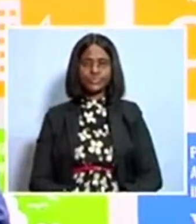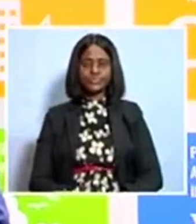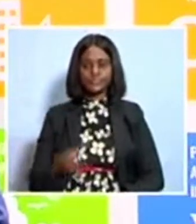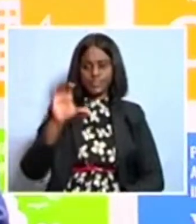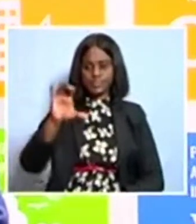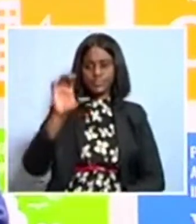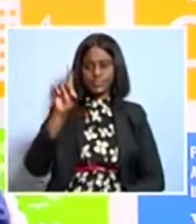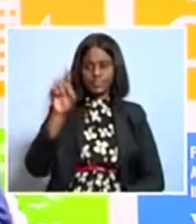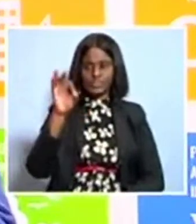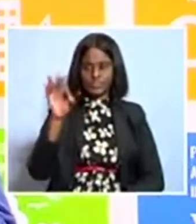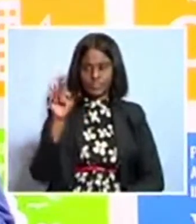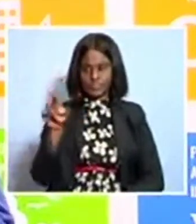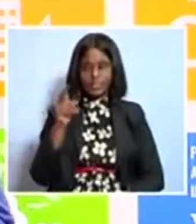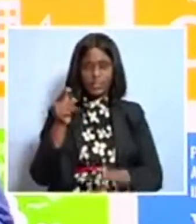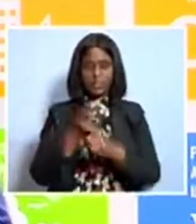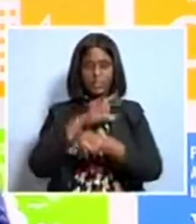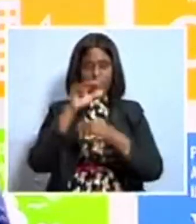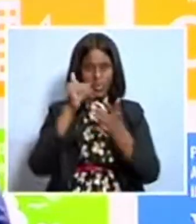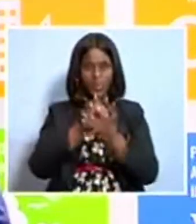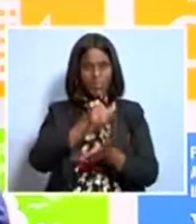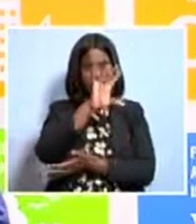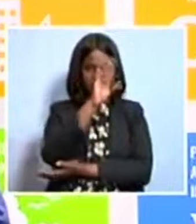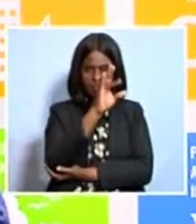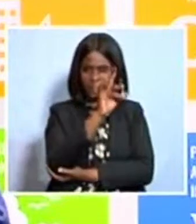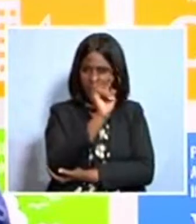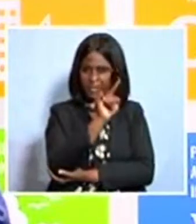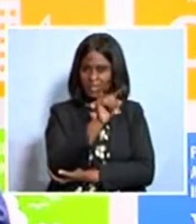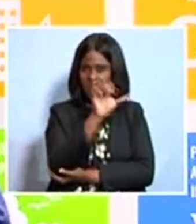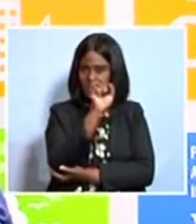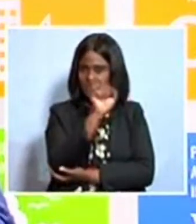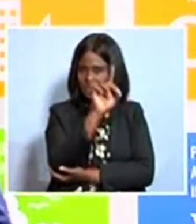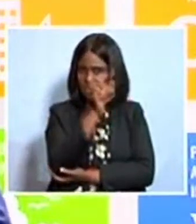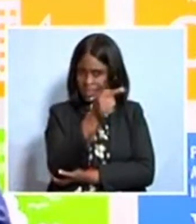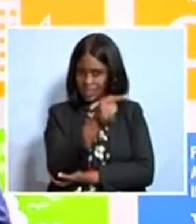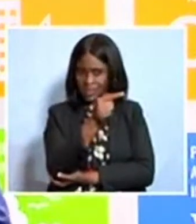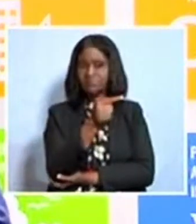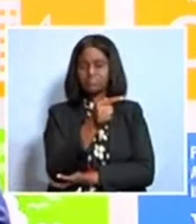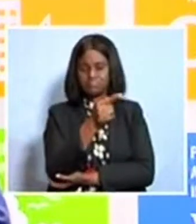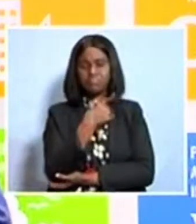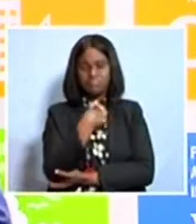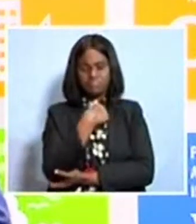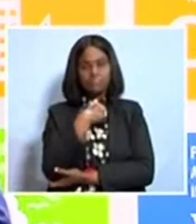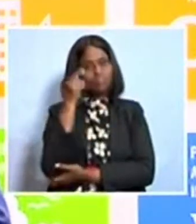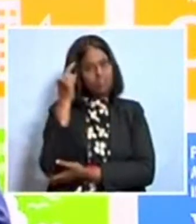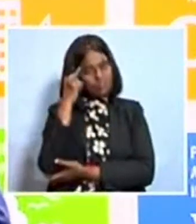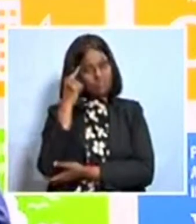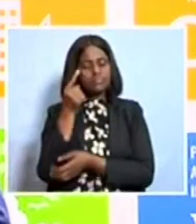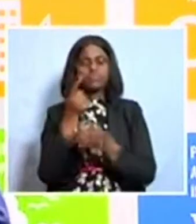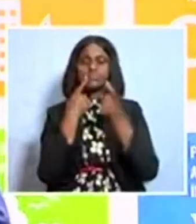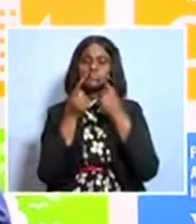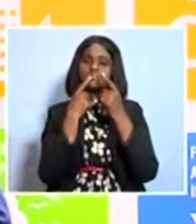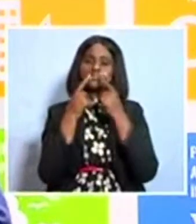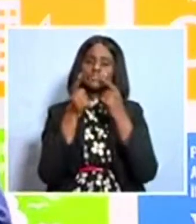CDF actually, out of all the 17 goals, SDGs, I think we are speaking much